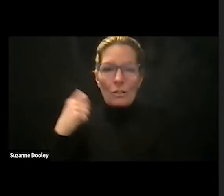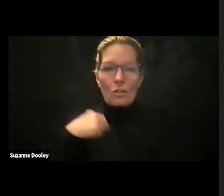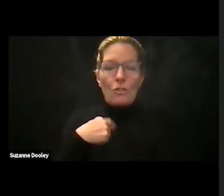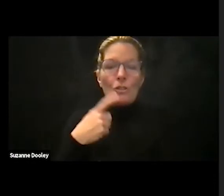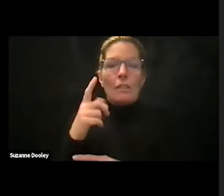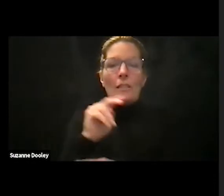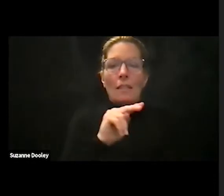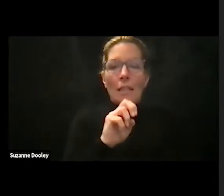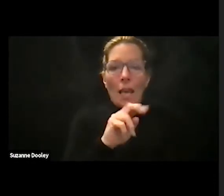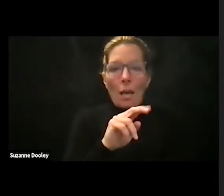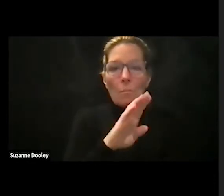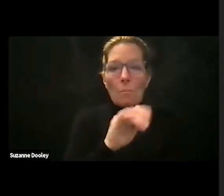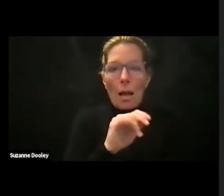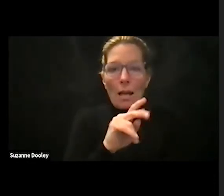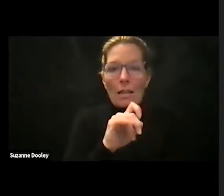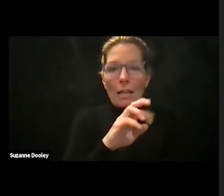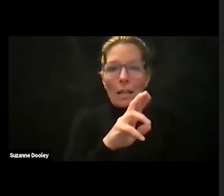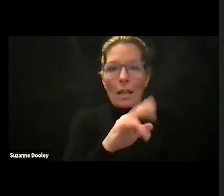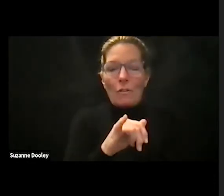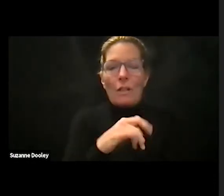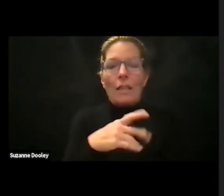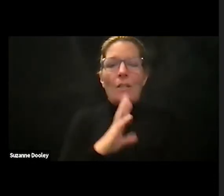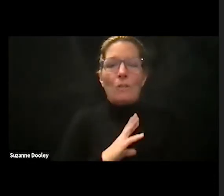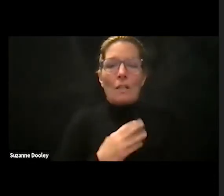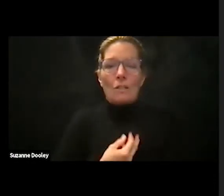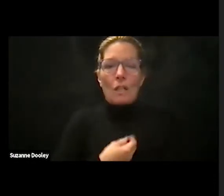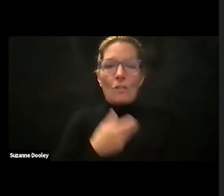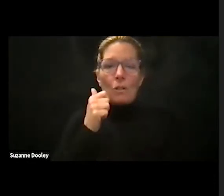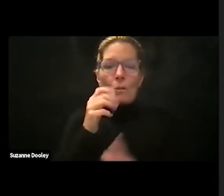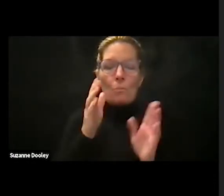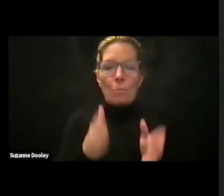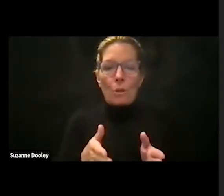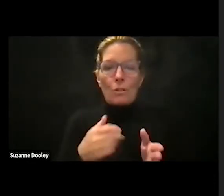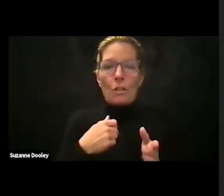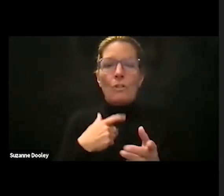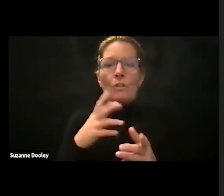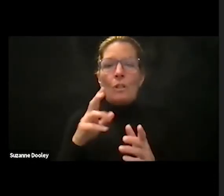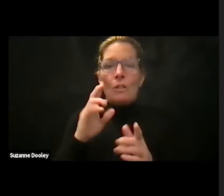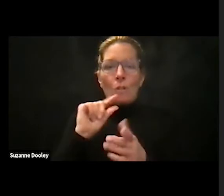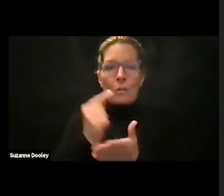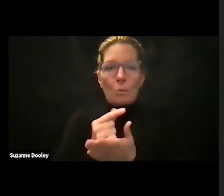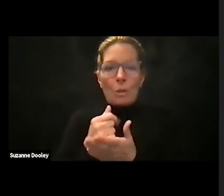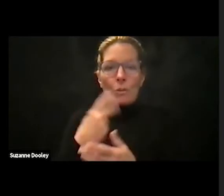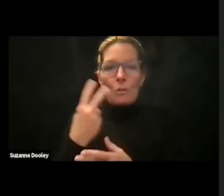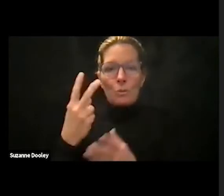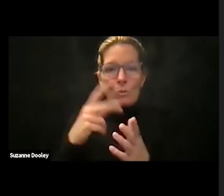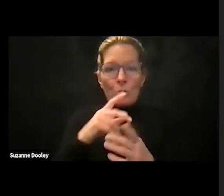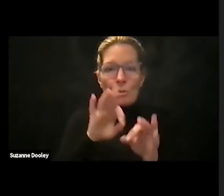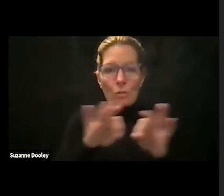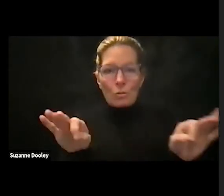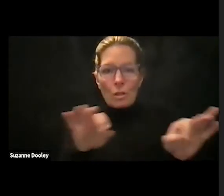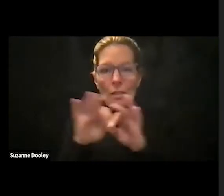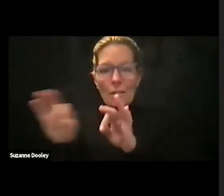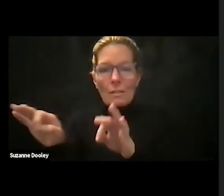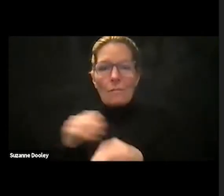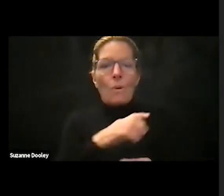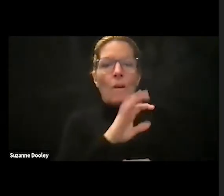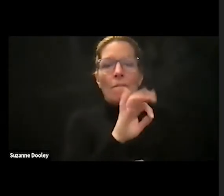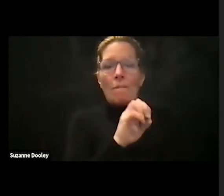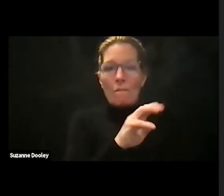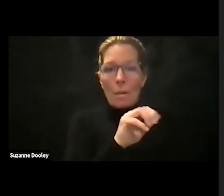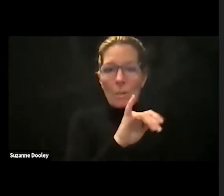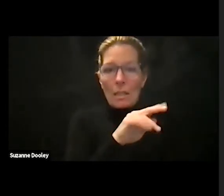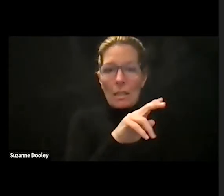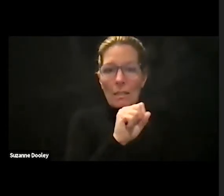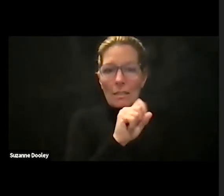from UC Santa Cruz with dual degrees in feminist studies and legal studies. Lyell was the impact producer for the North Pole